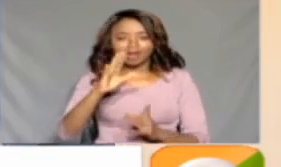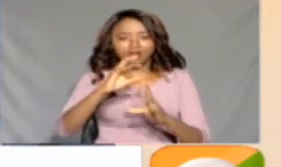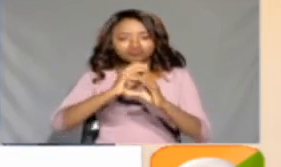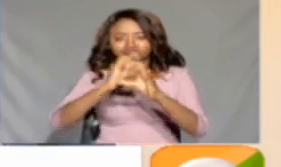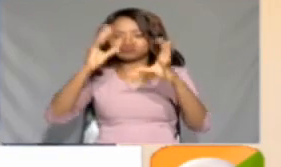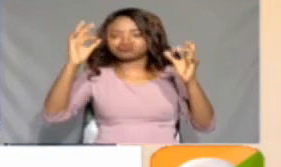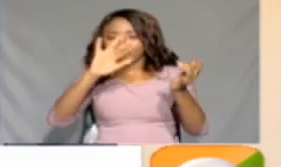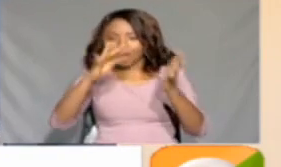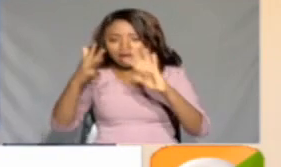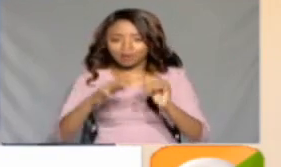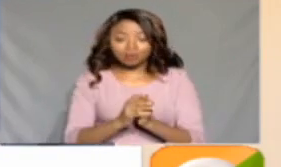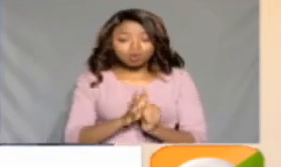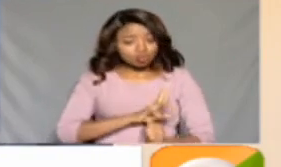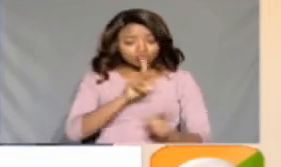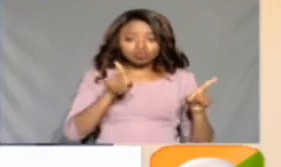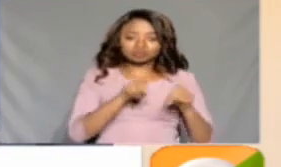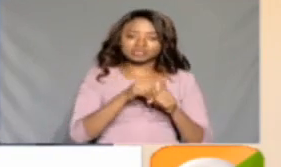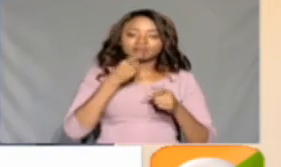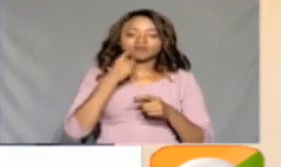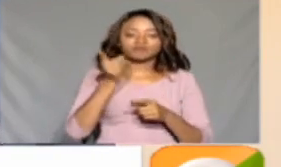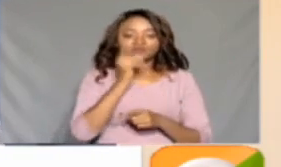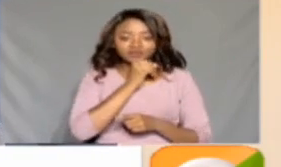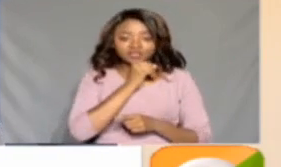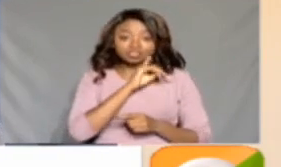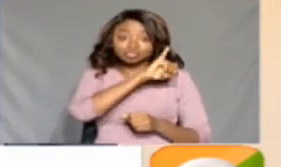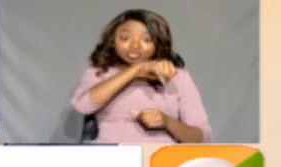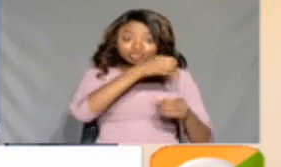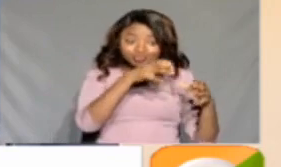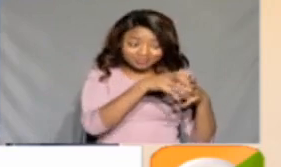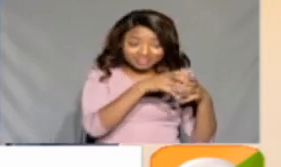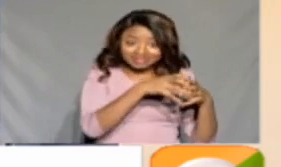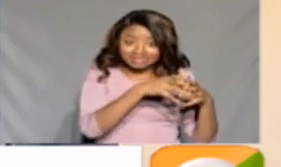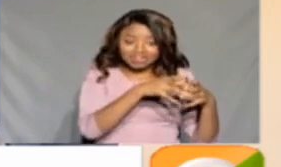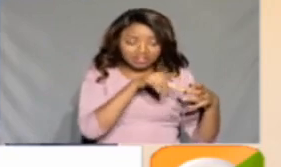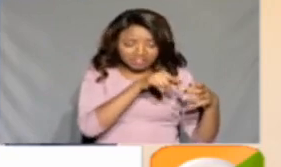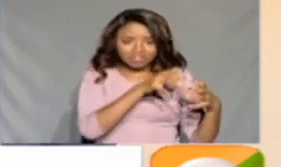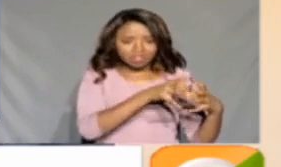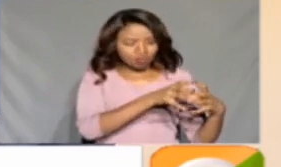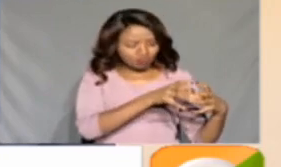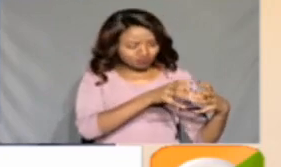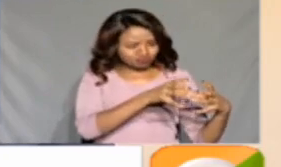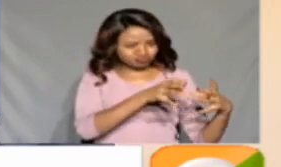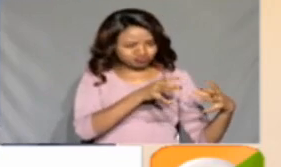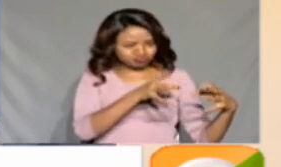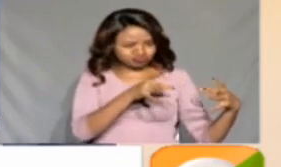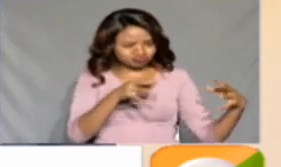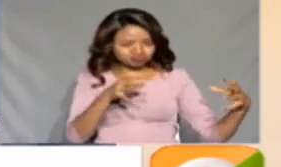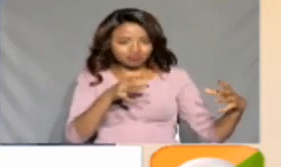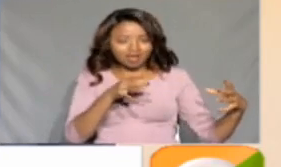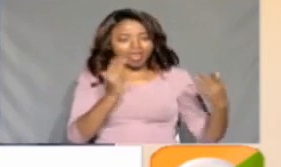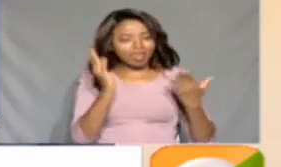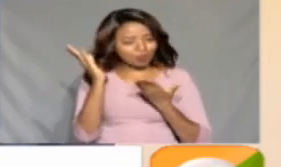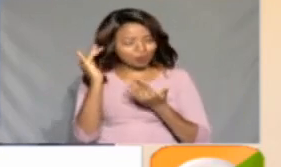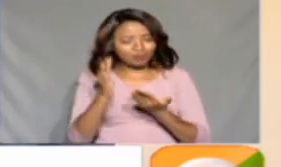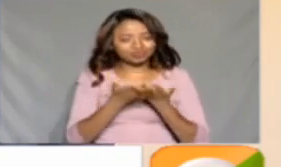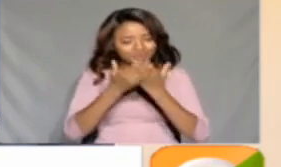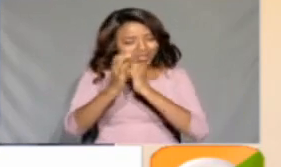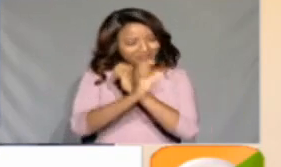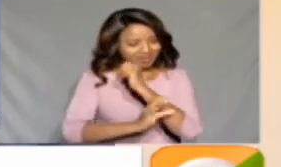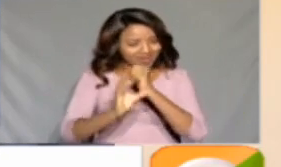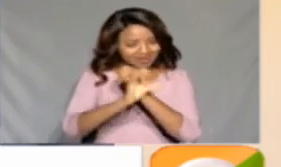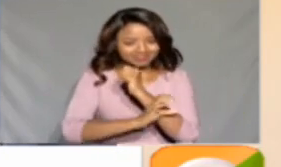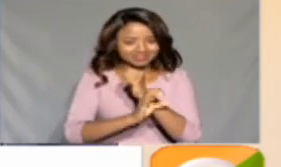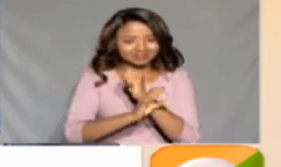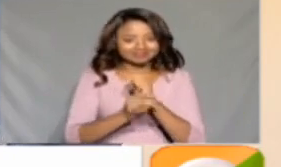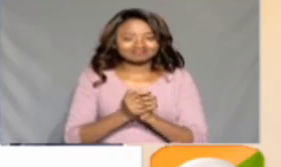recently. Jubilee is going to be bigger and better and spells more hope for this country than